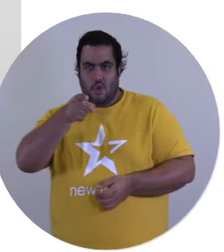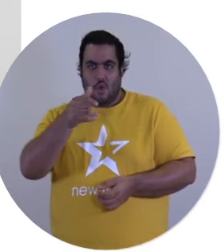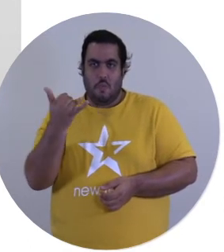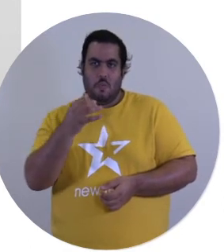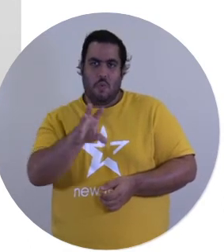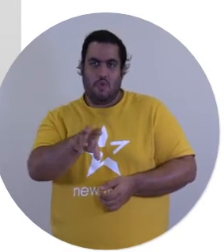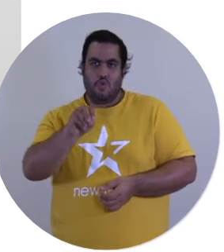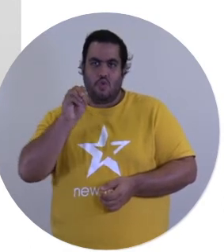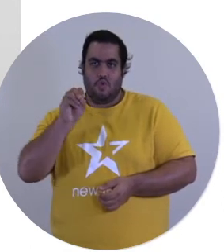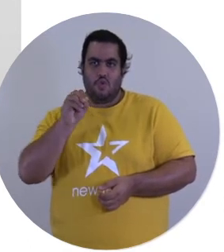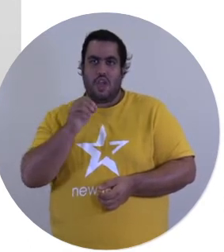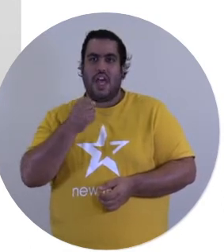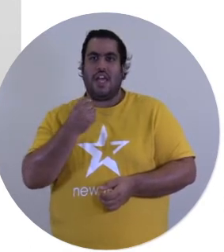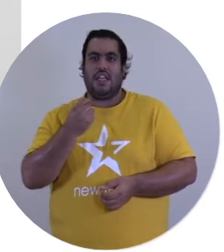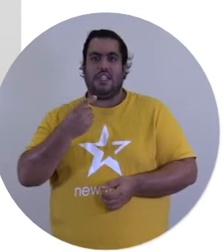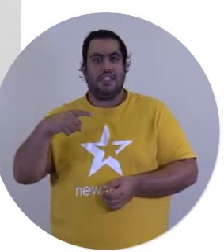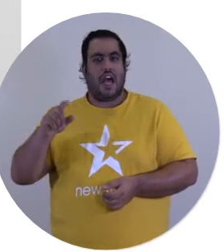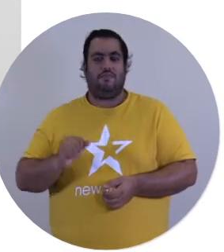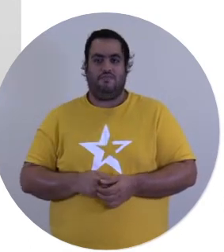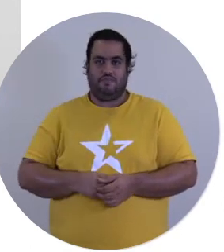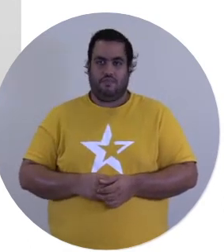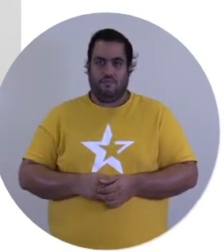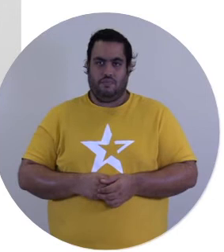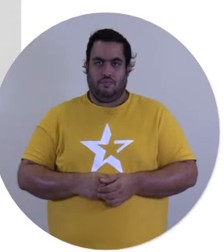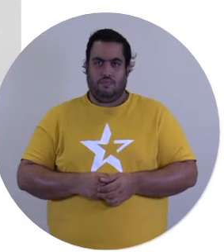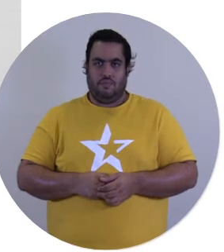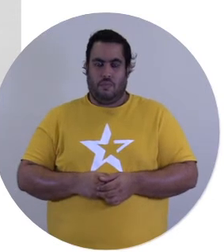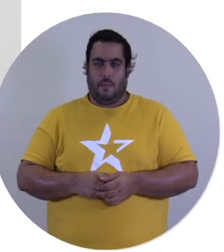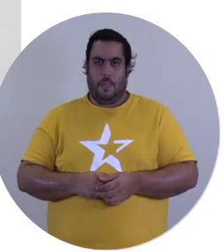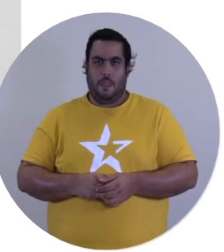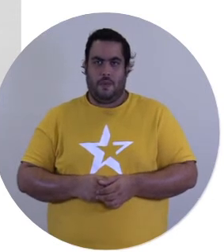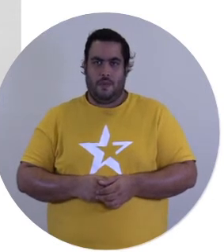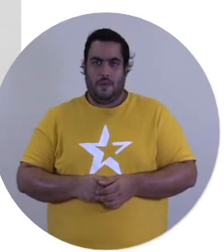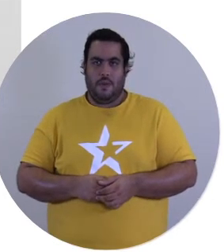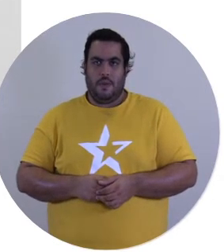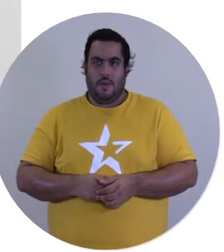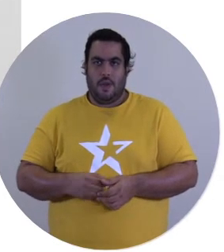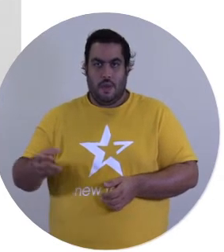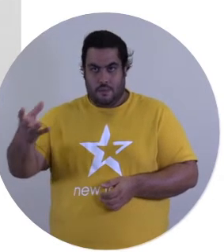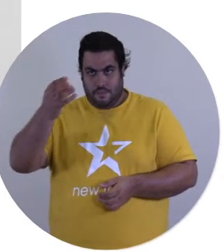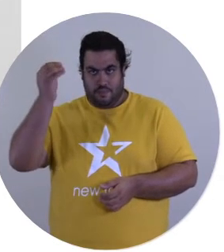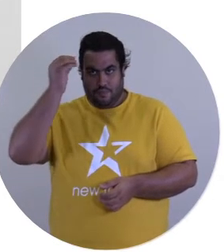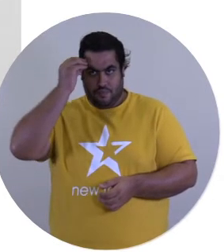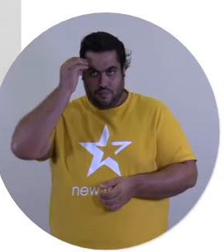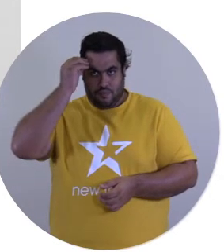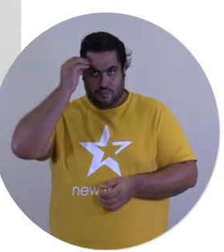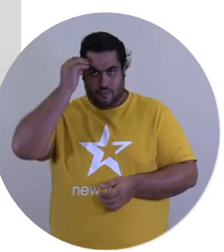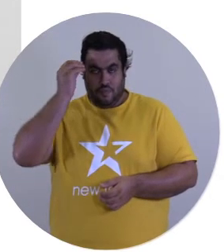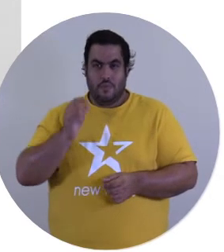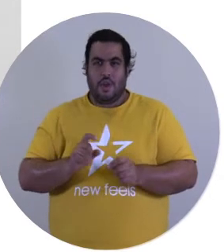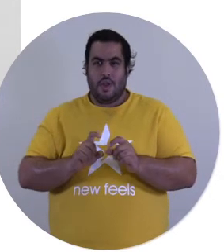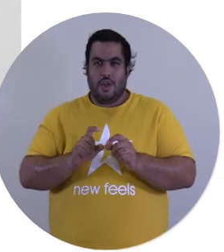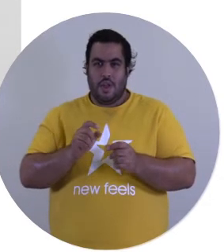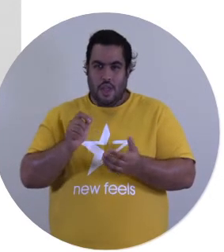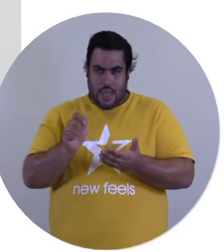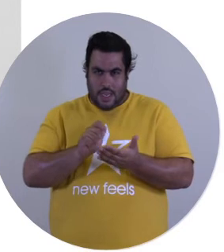and provide 2 causes, reasons, or effects according to the question. Remember, pay